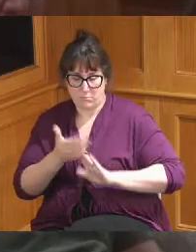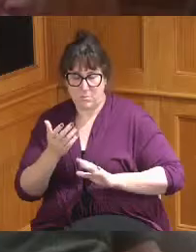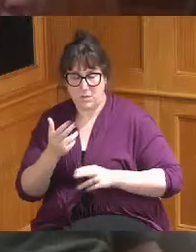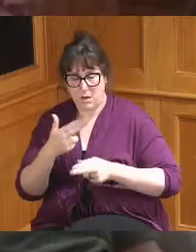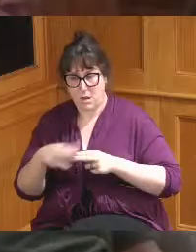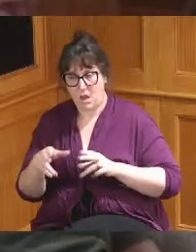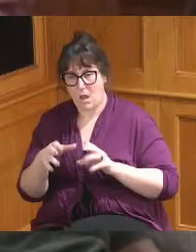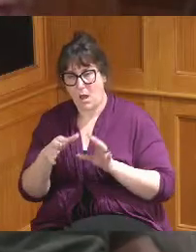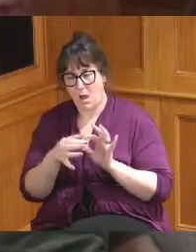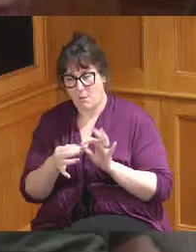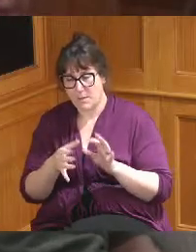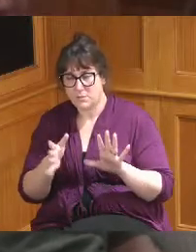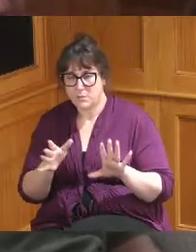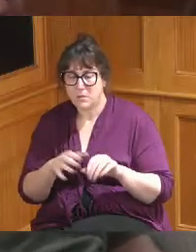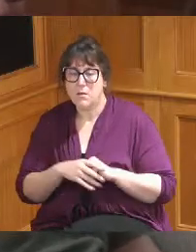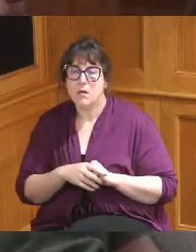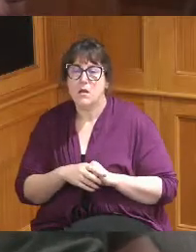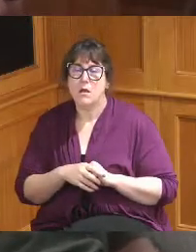comments.